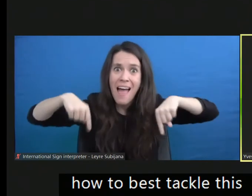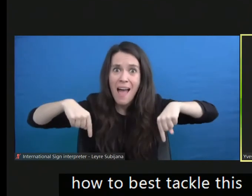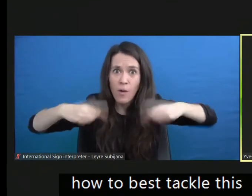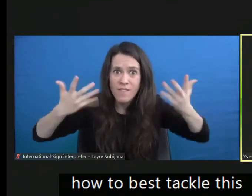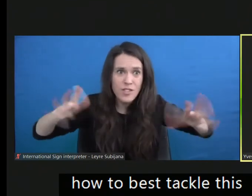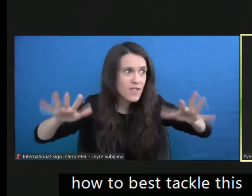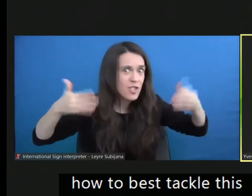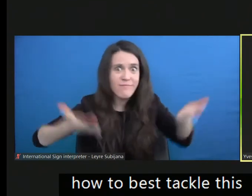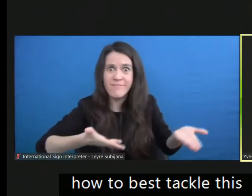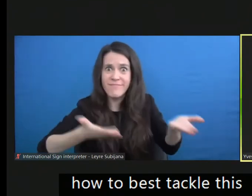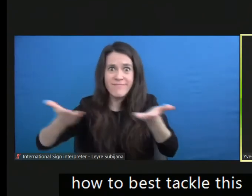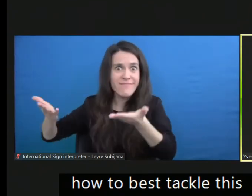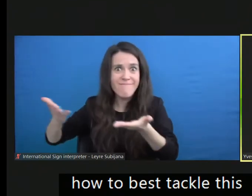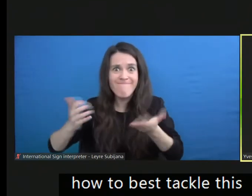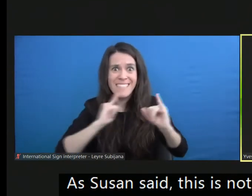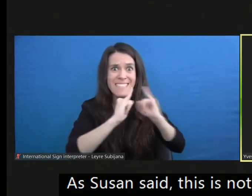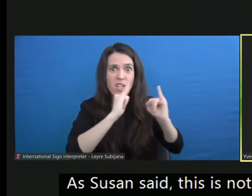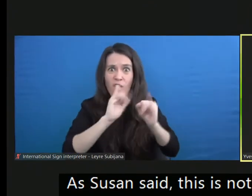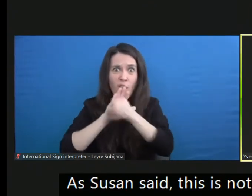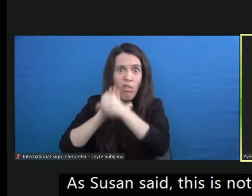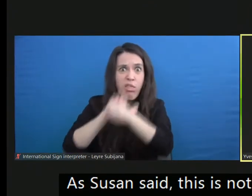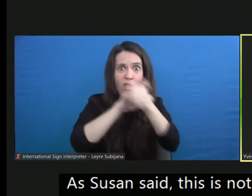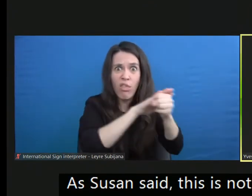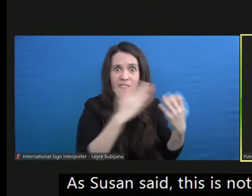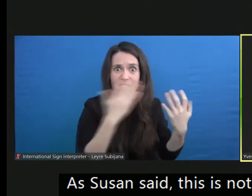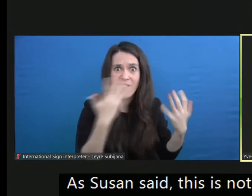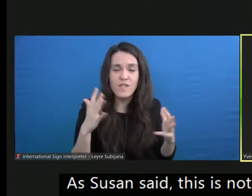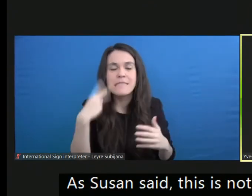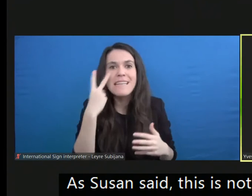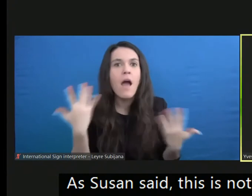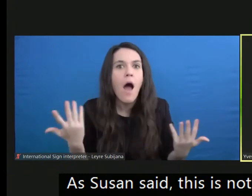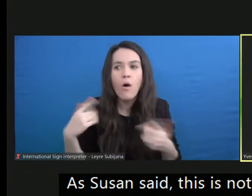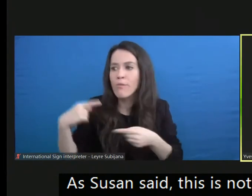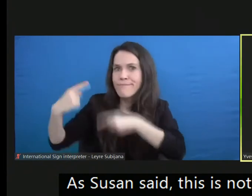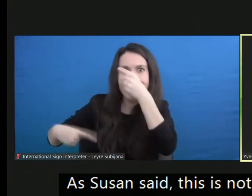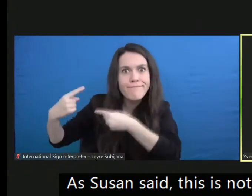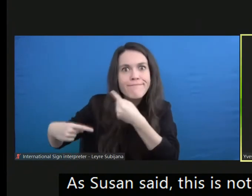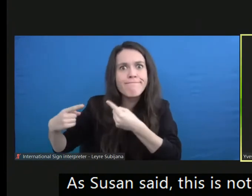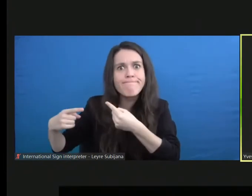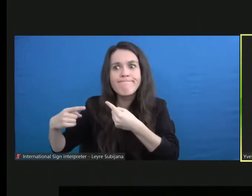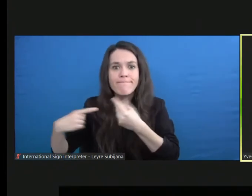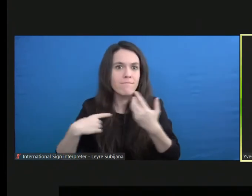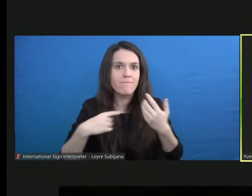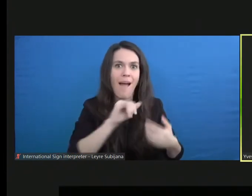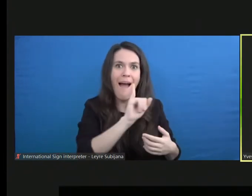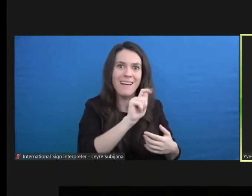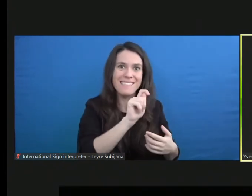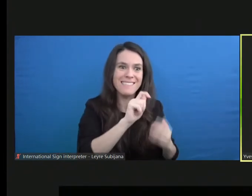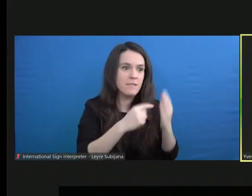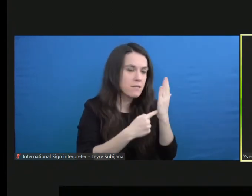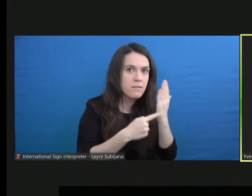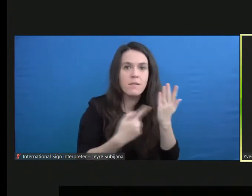the time to start thinking of working together, policymakers, IT developers, associations,